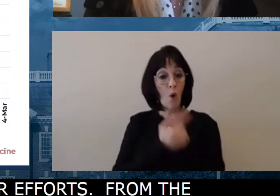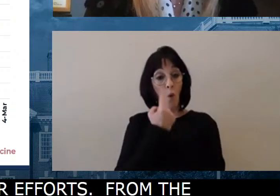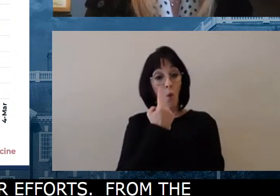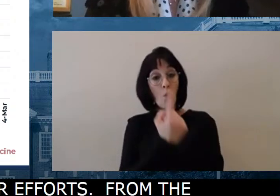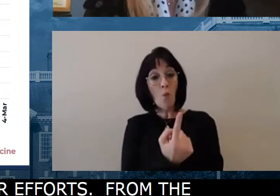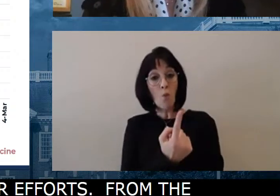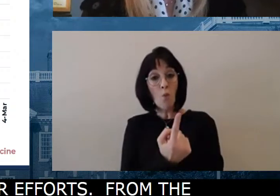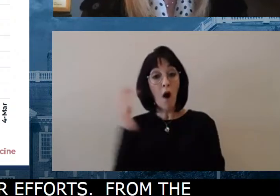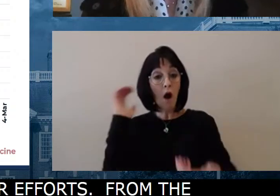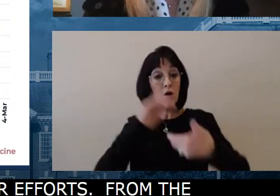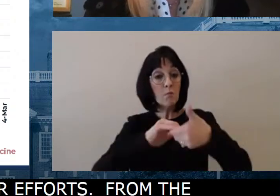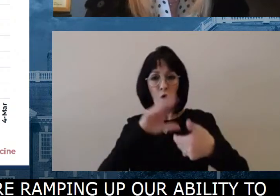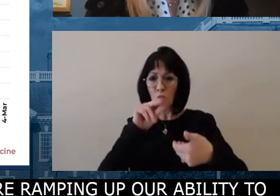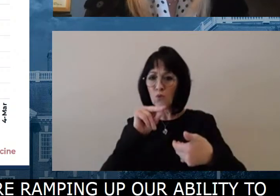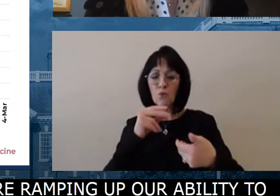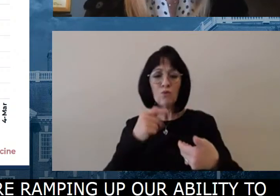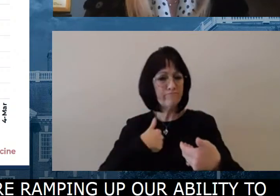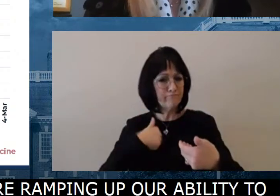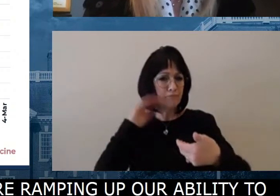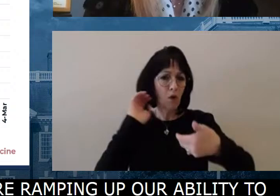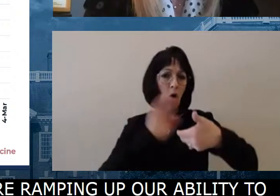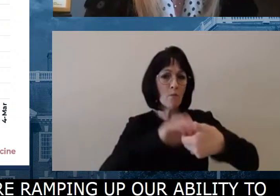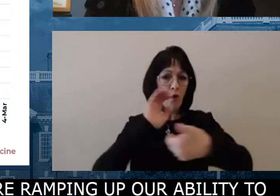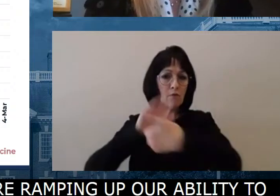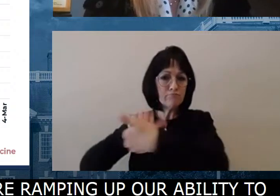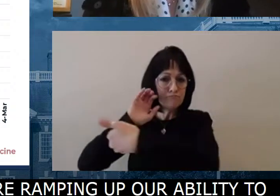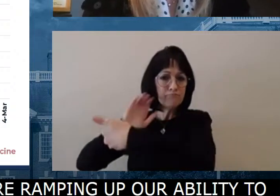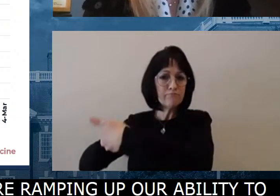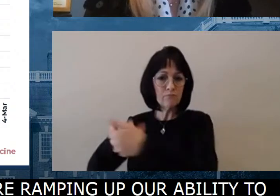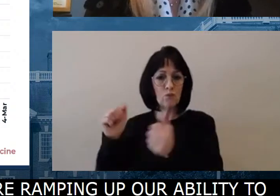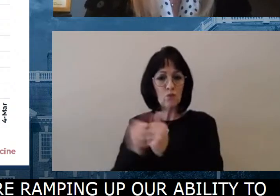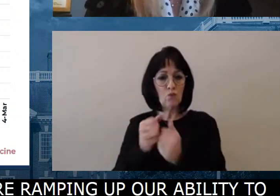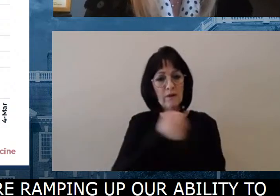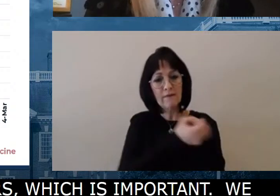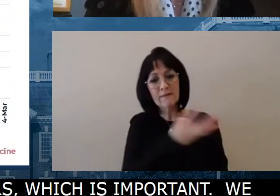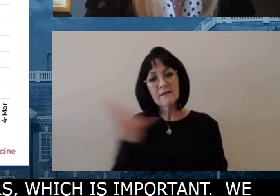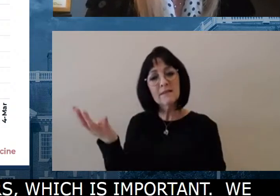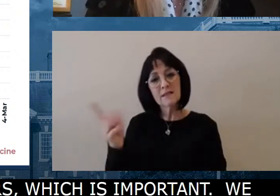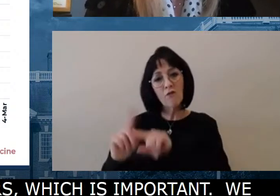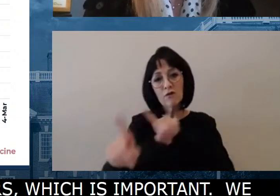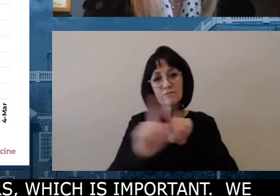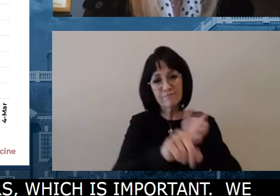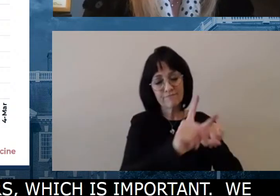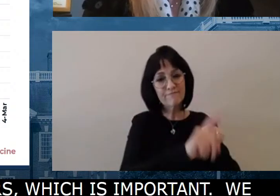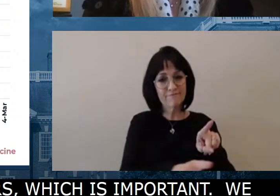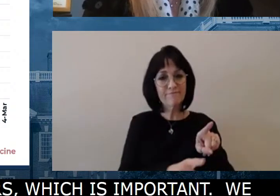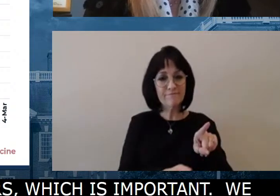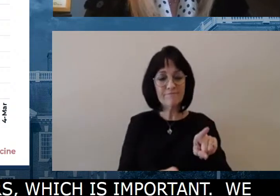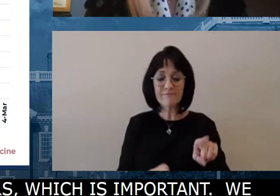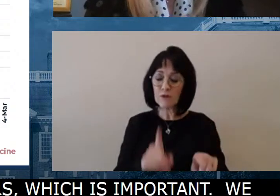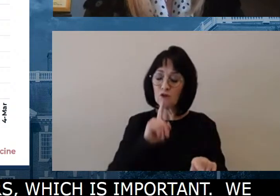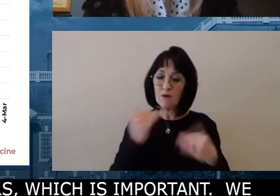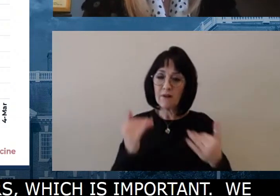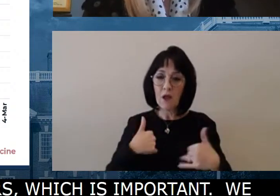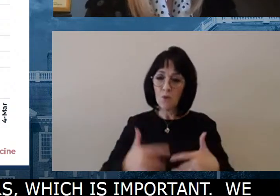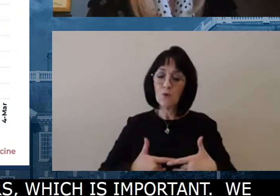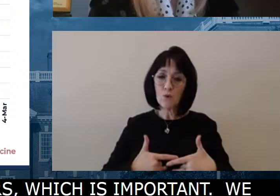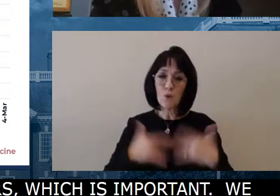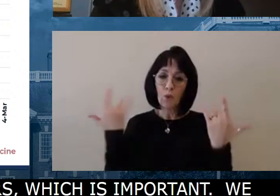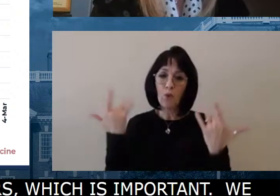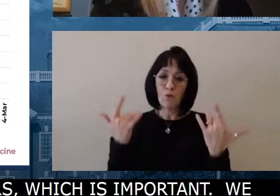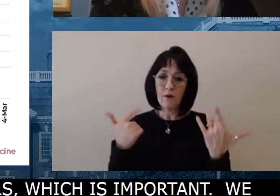which is important. And we're going to keep ramping up to meet the demand. But it's very exciting that we are getting